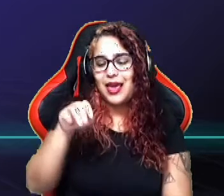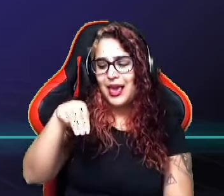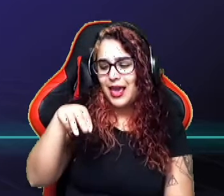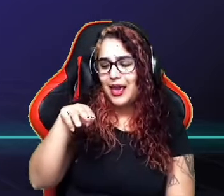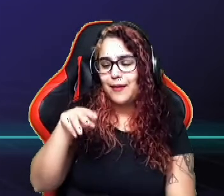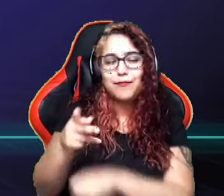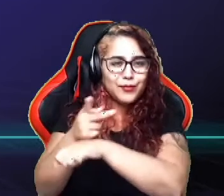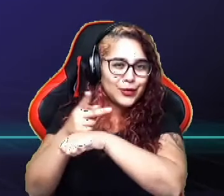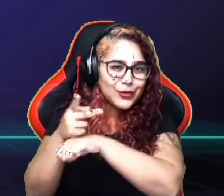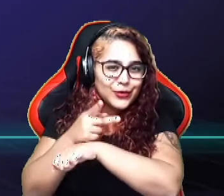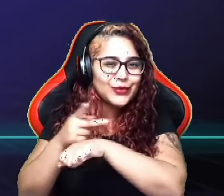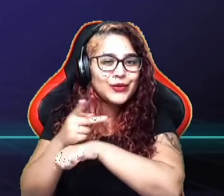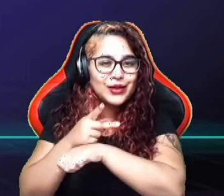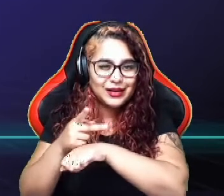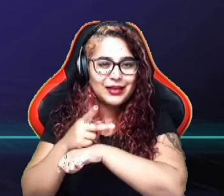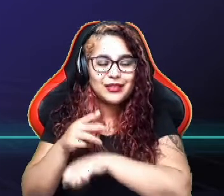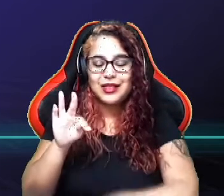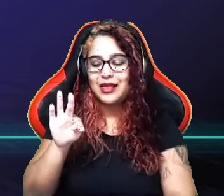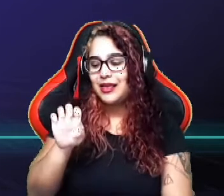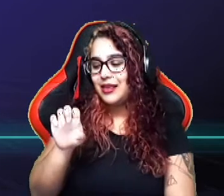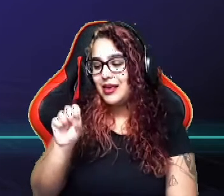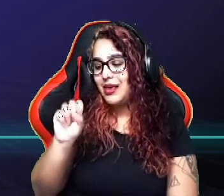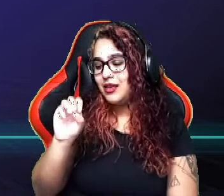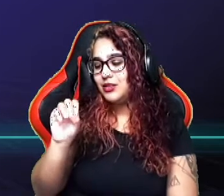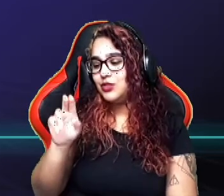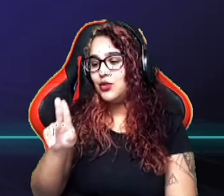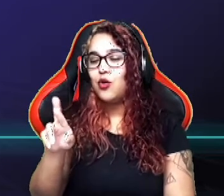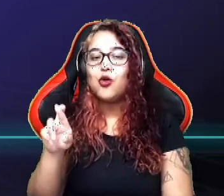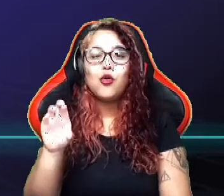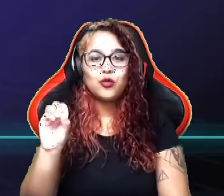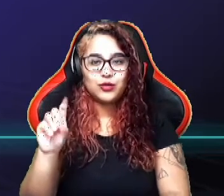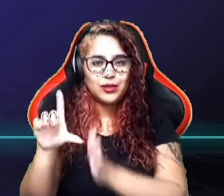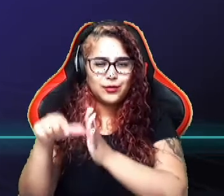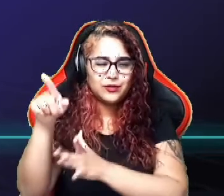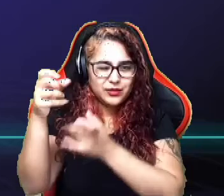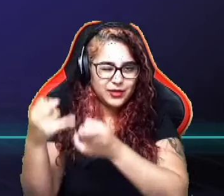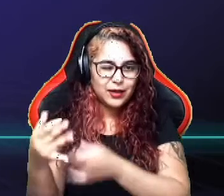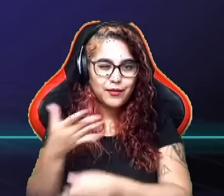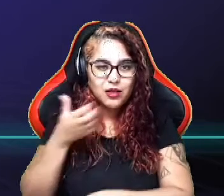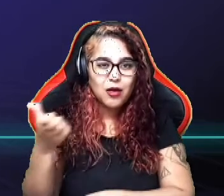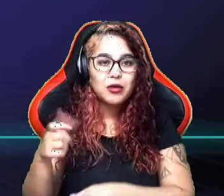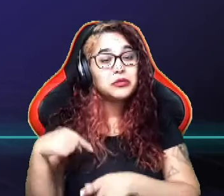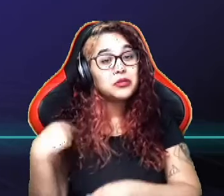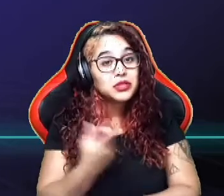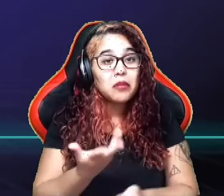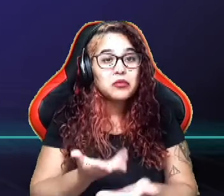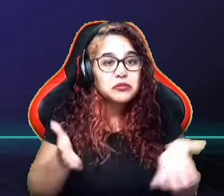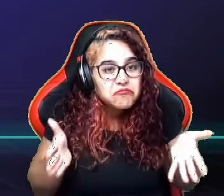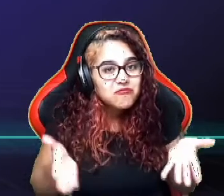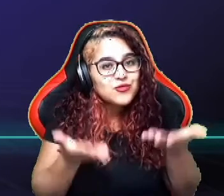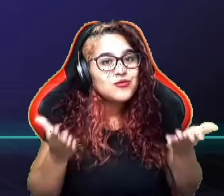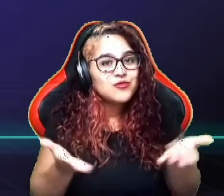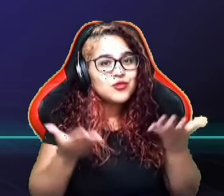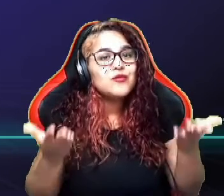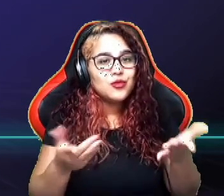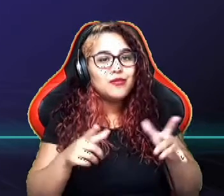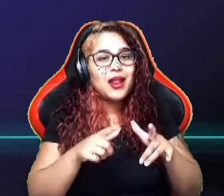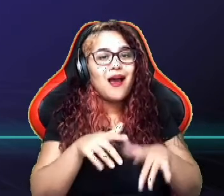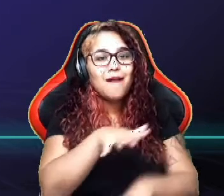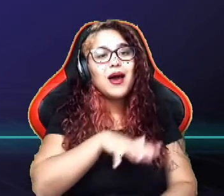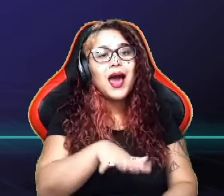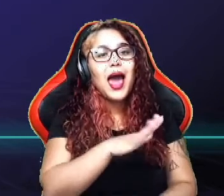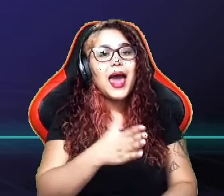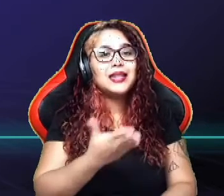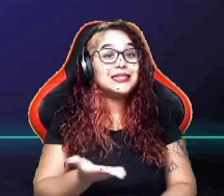And we ended up launching En Busca dos Tesouros, right? So searching for treasures in a literal translation.